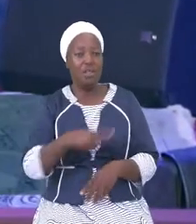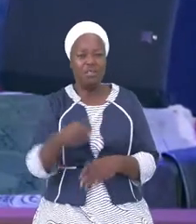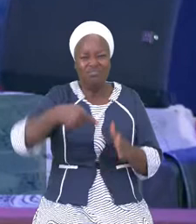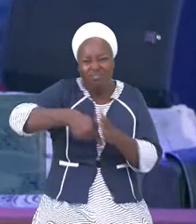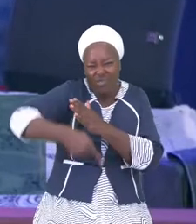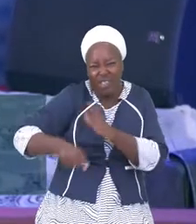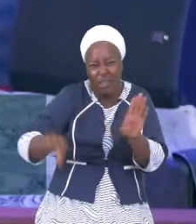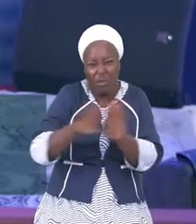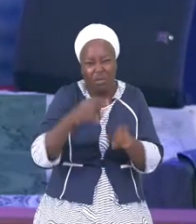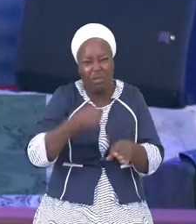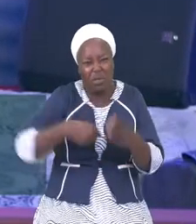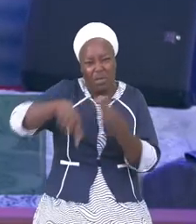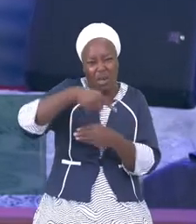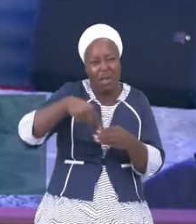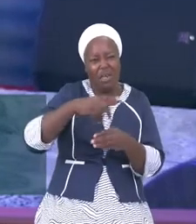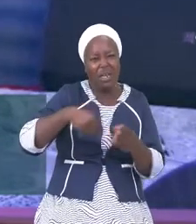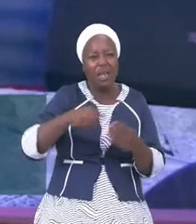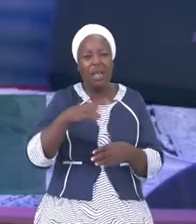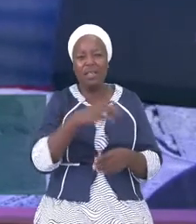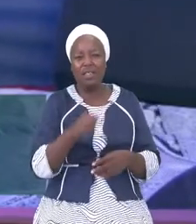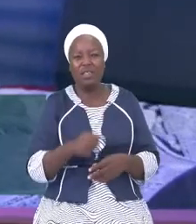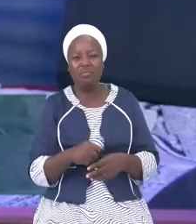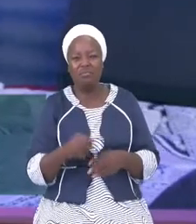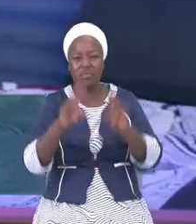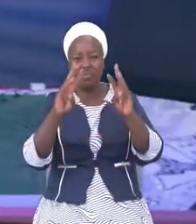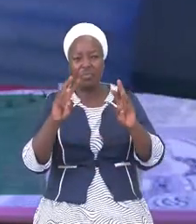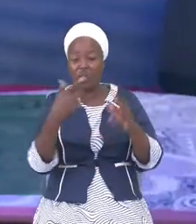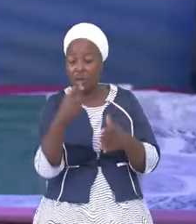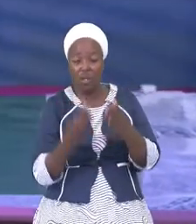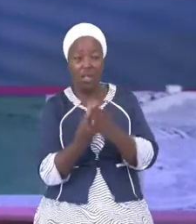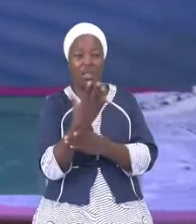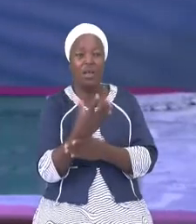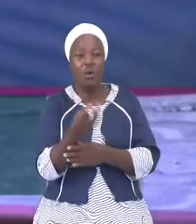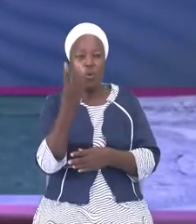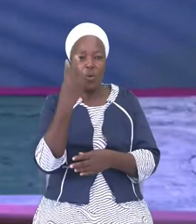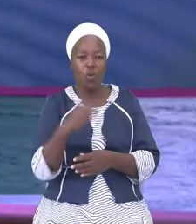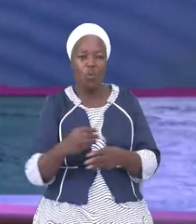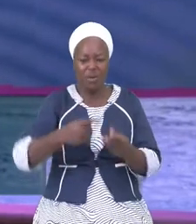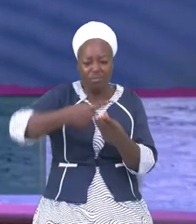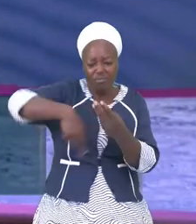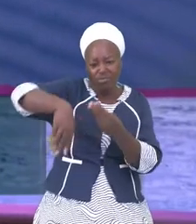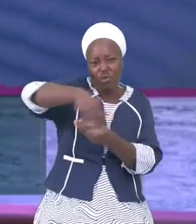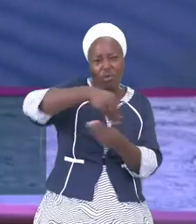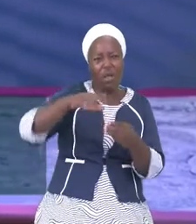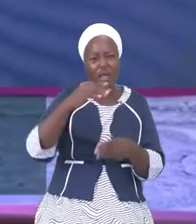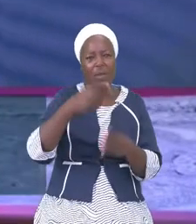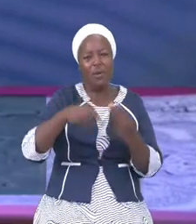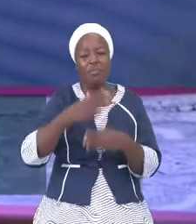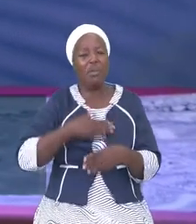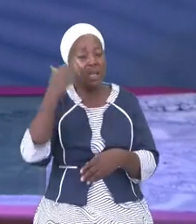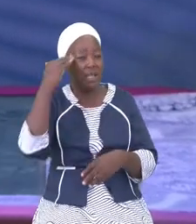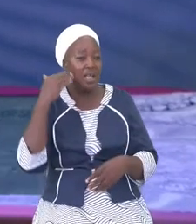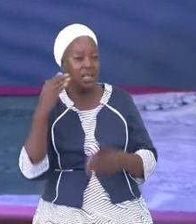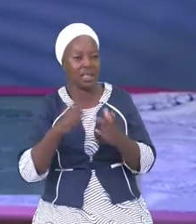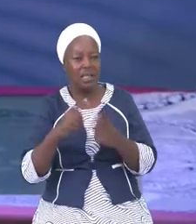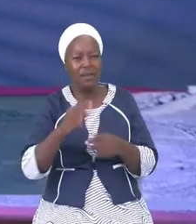round about. The weeds were wrapped about my head. And then in verse 6 it